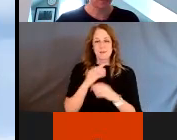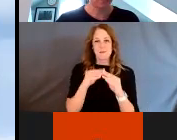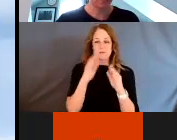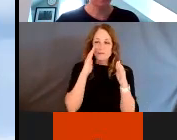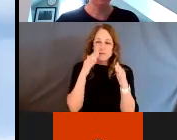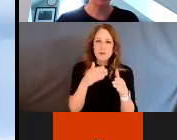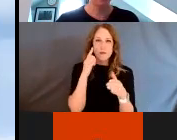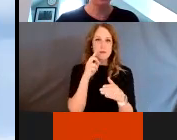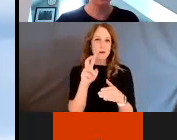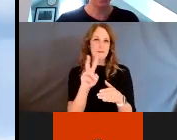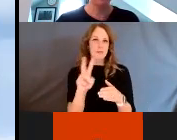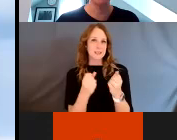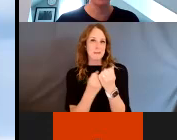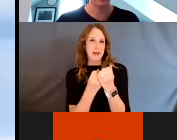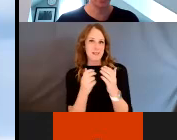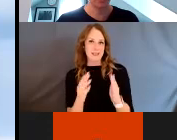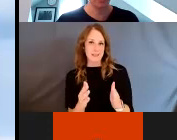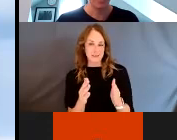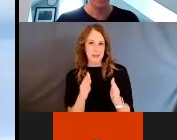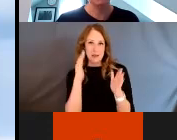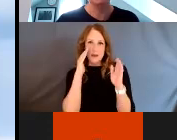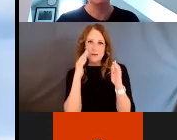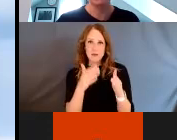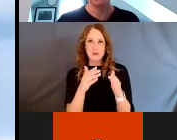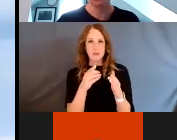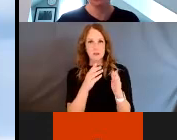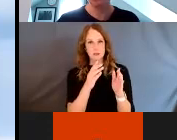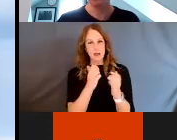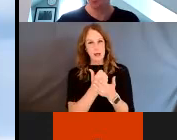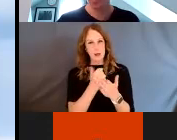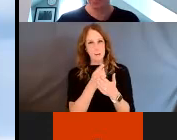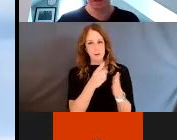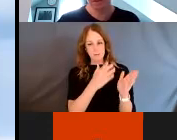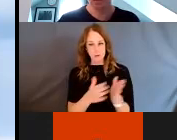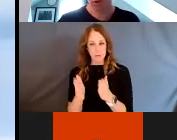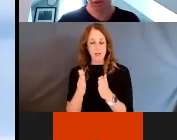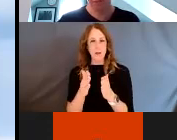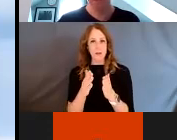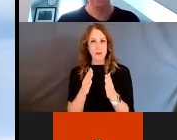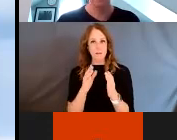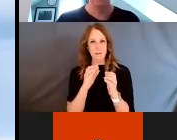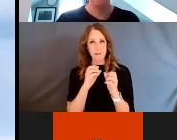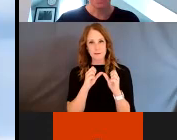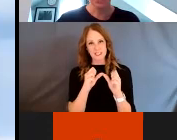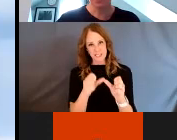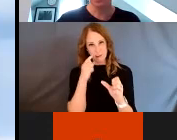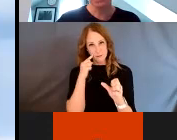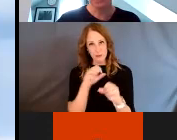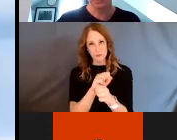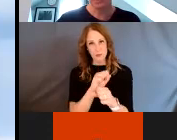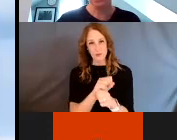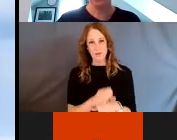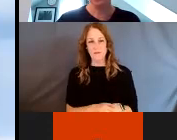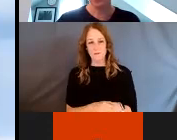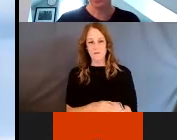victim advocates. It focuses on preparing you and sustaining you for this work. Much like